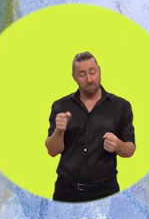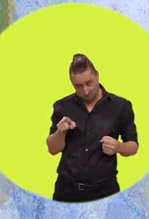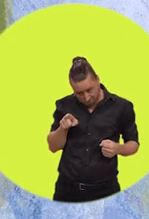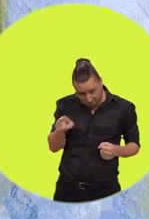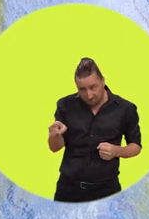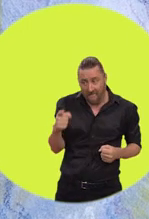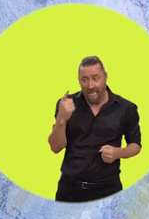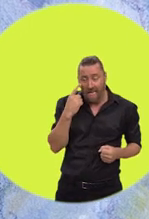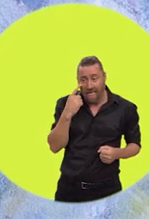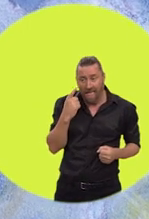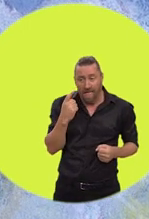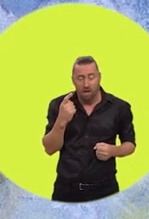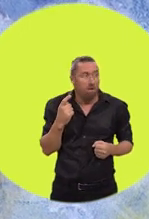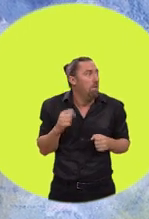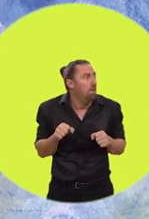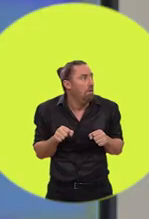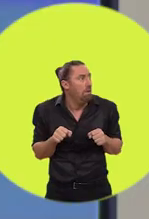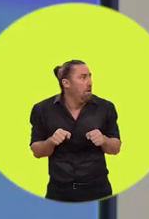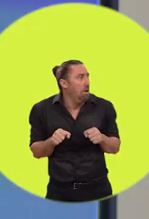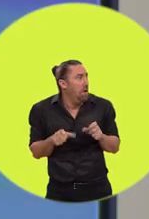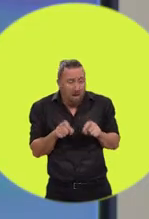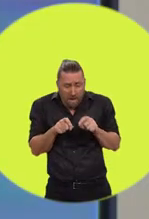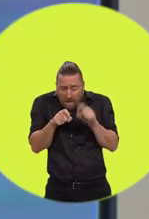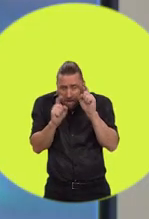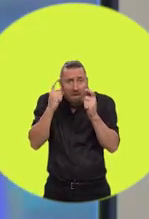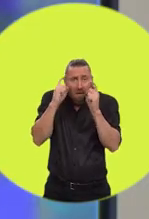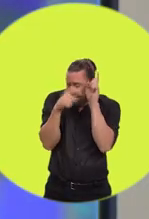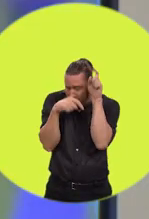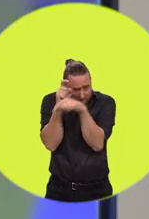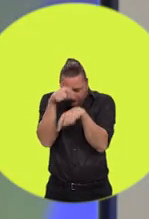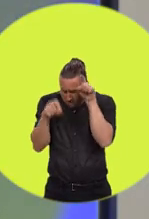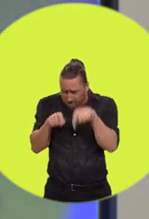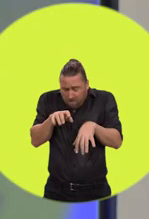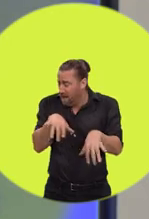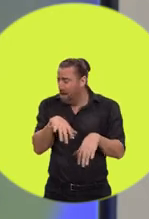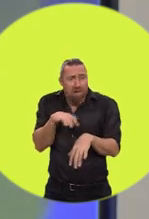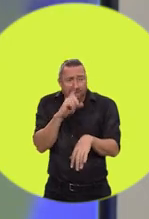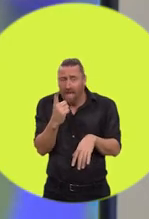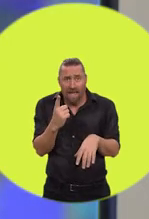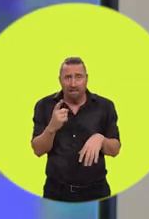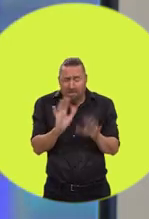are. This made Glitch twitchier than ever.